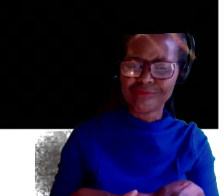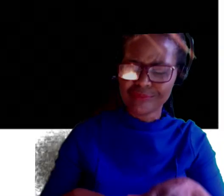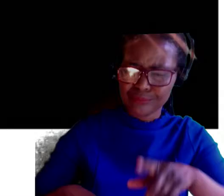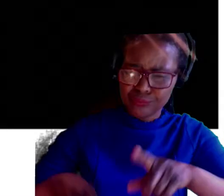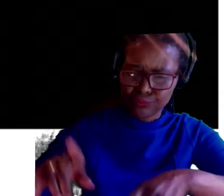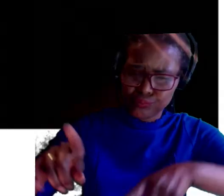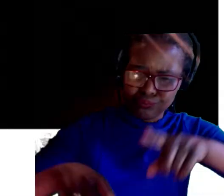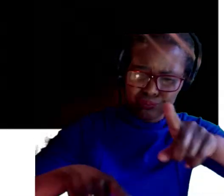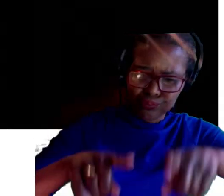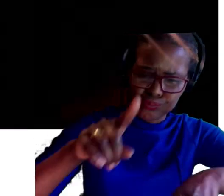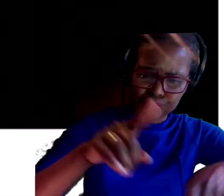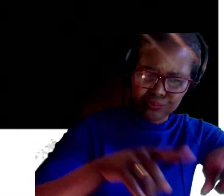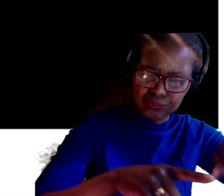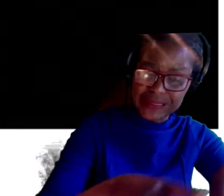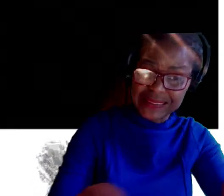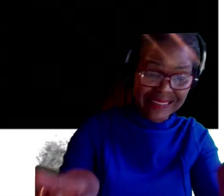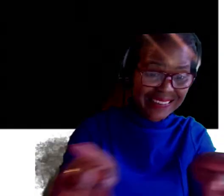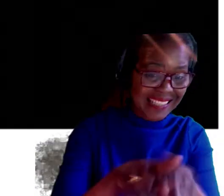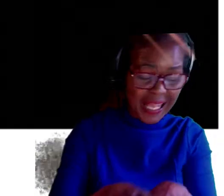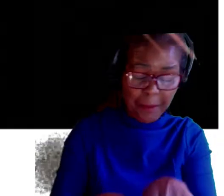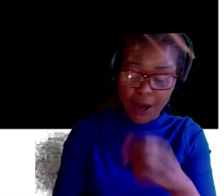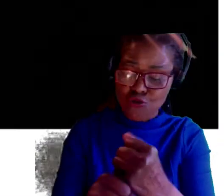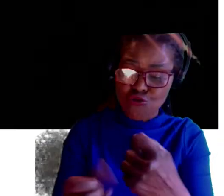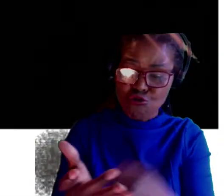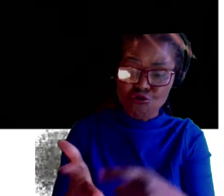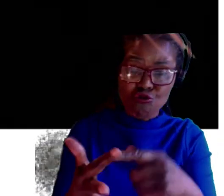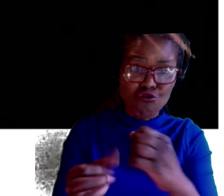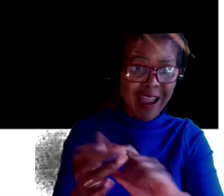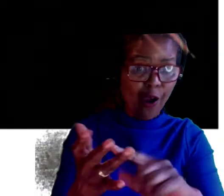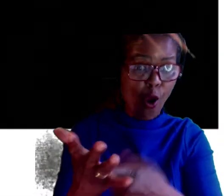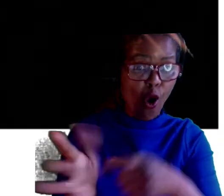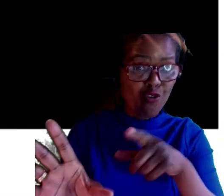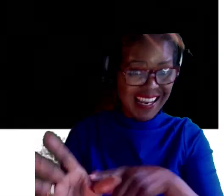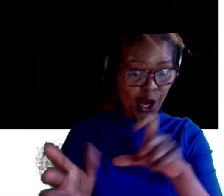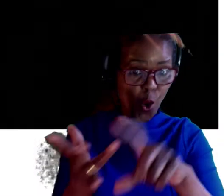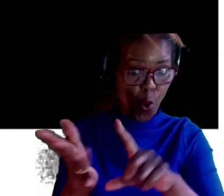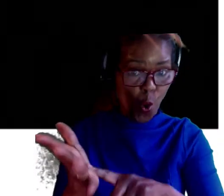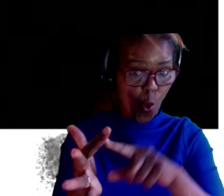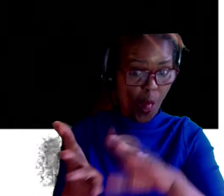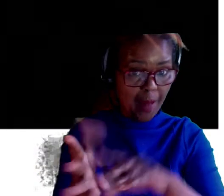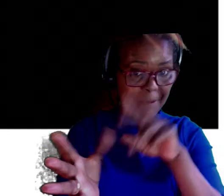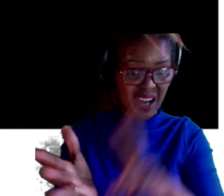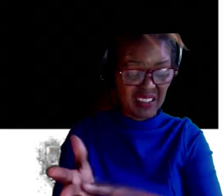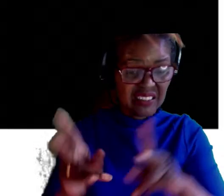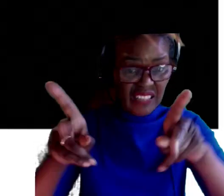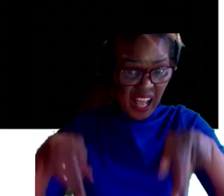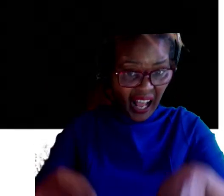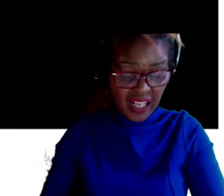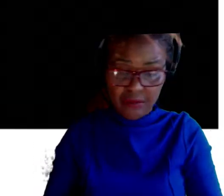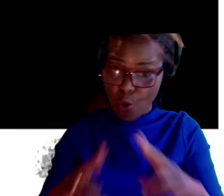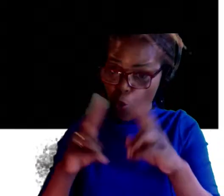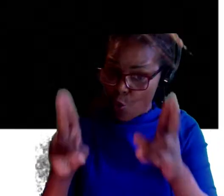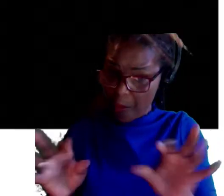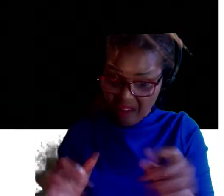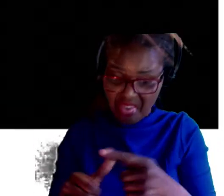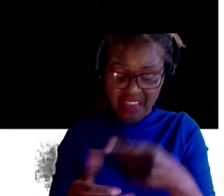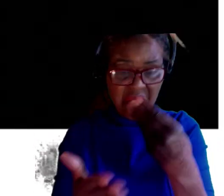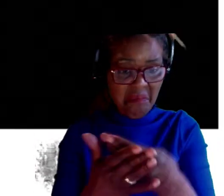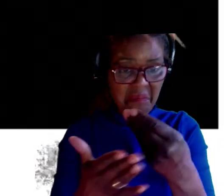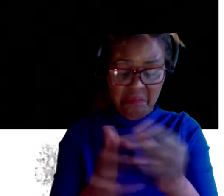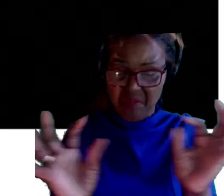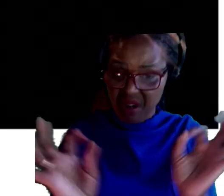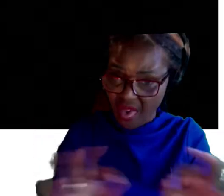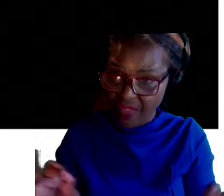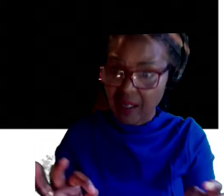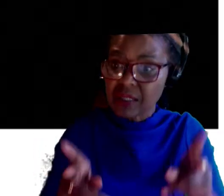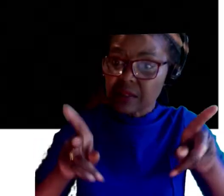And Gregory Coleman dies, homeless, penniless, in 2006,